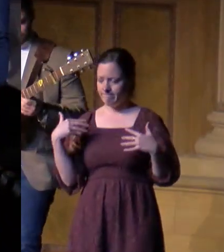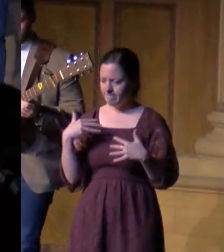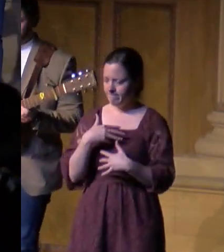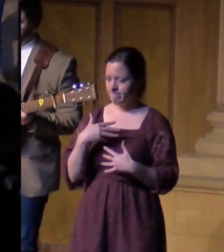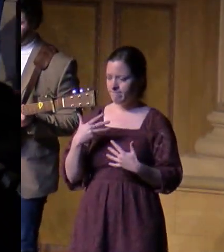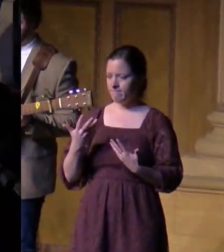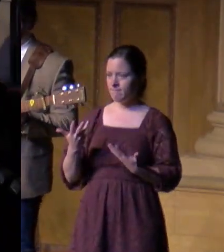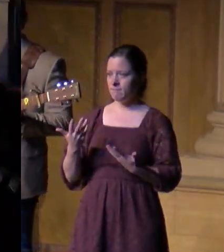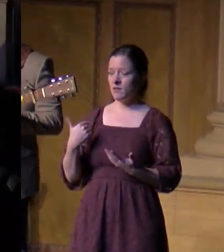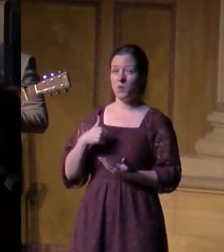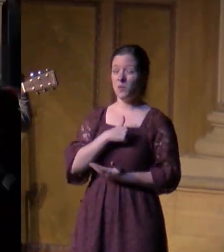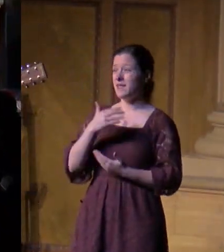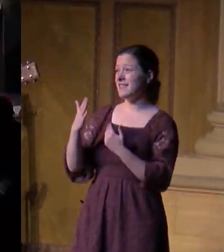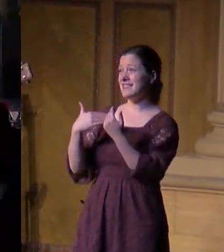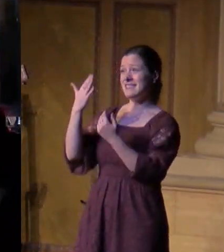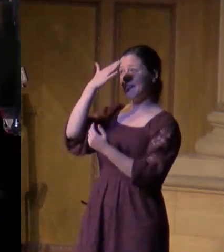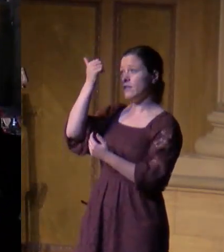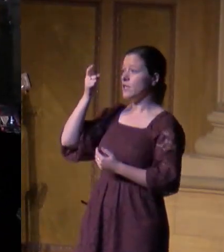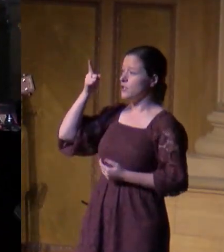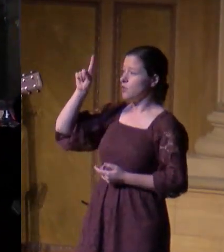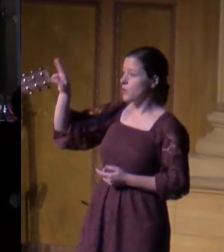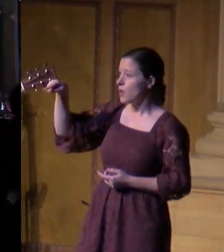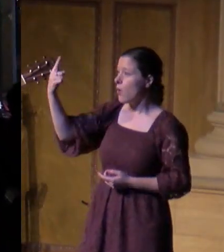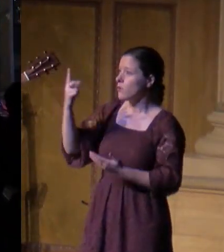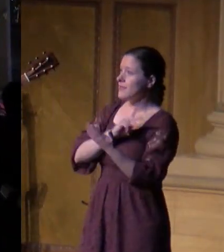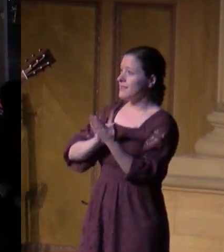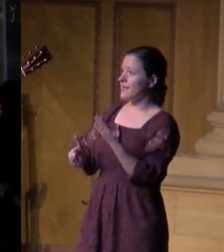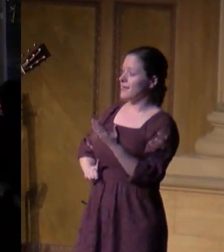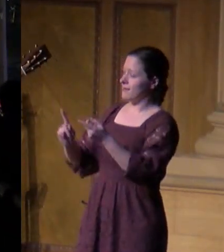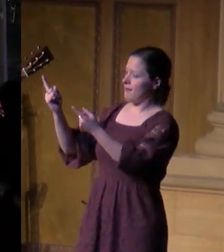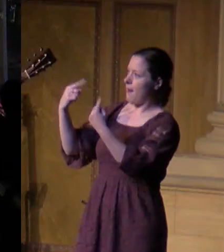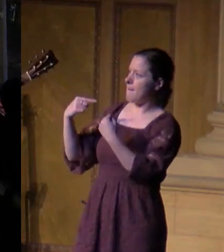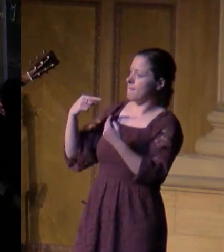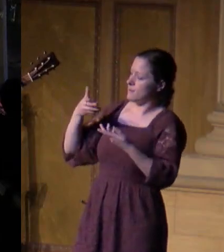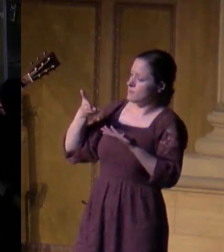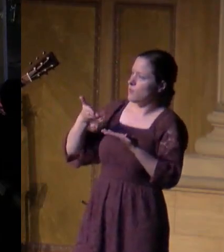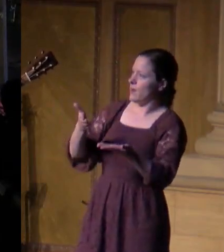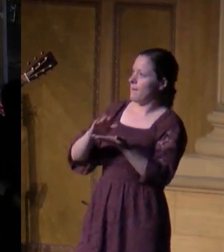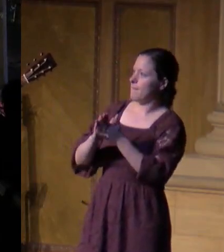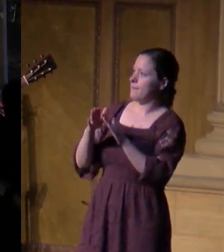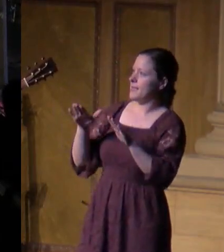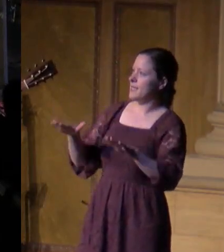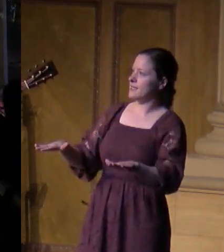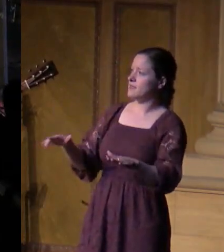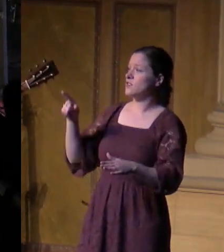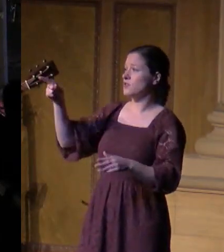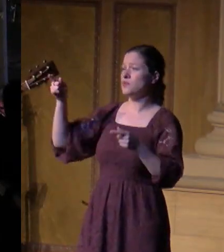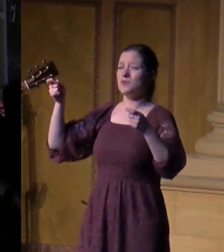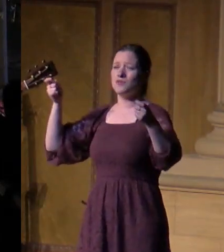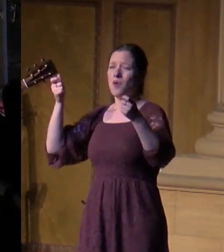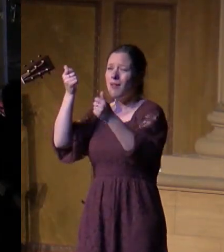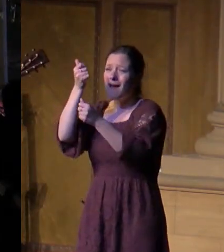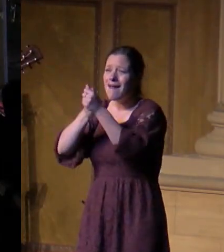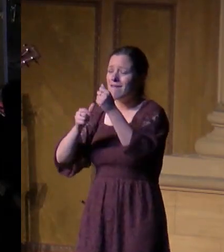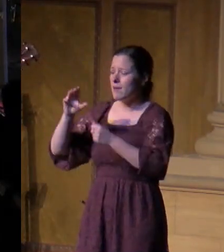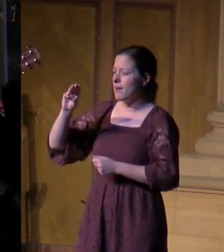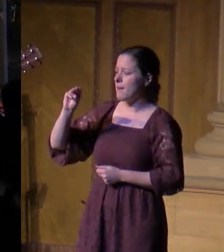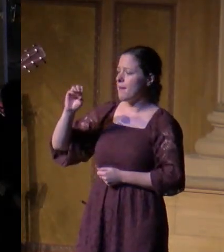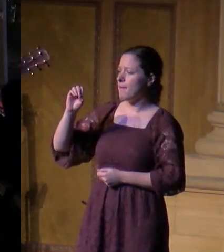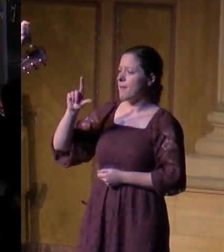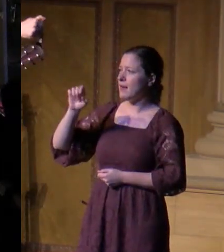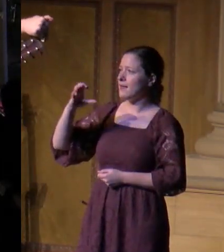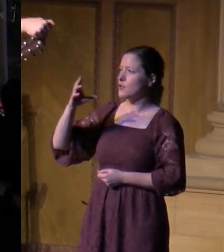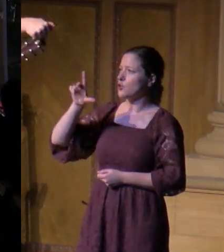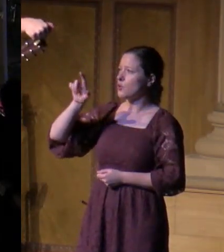we don't remember that you're a king who comes to bring peace and who also governs every molecule in this universe including